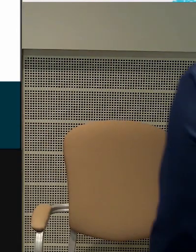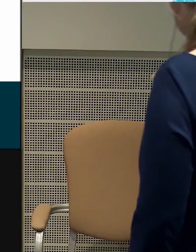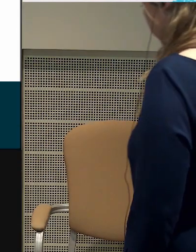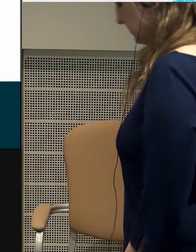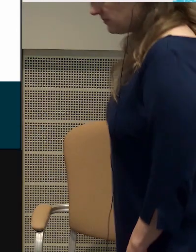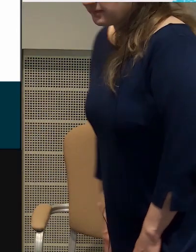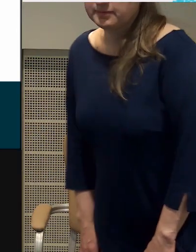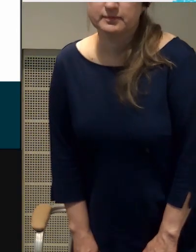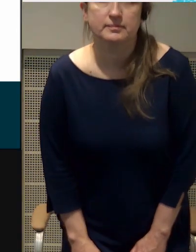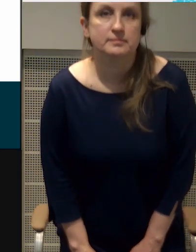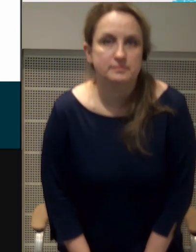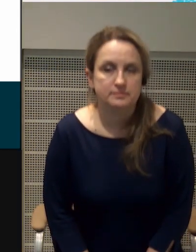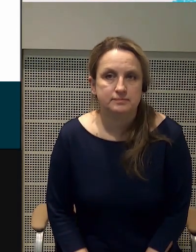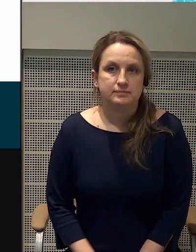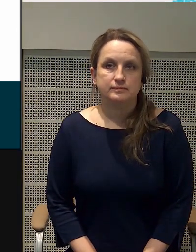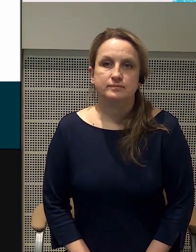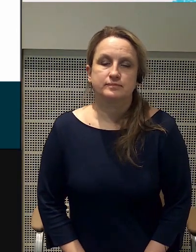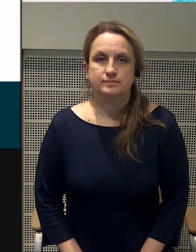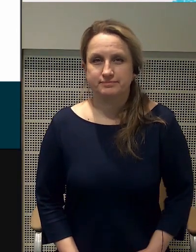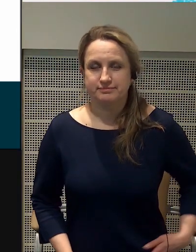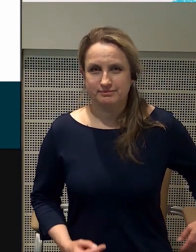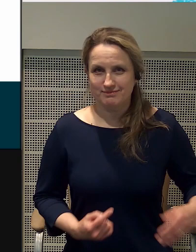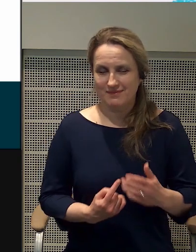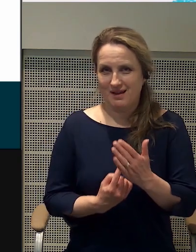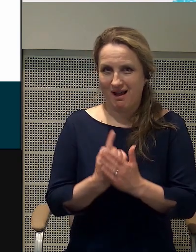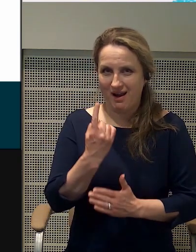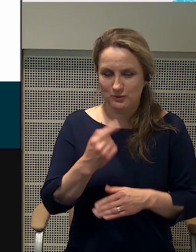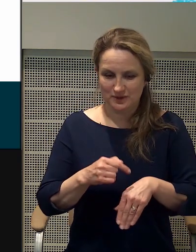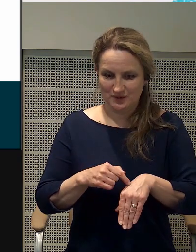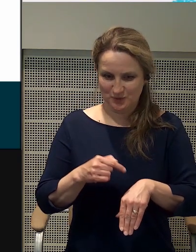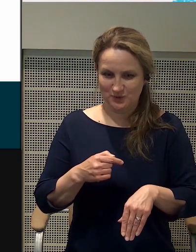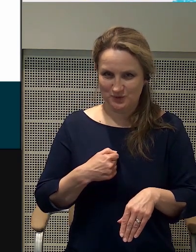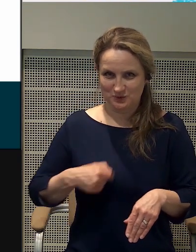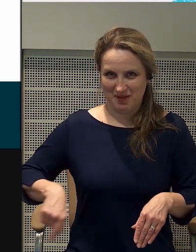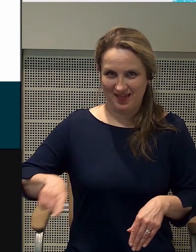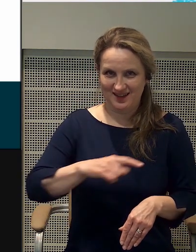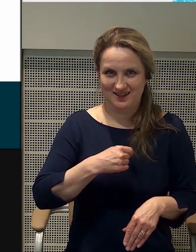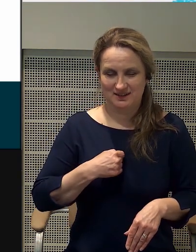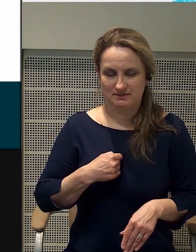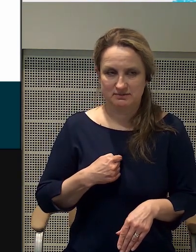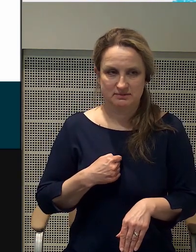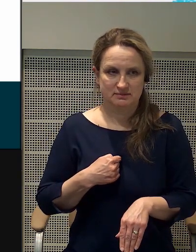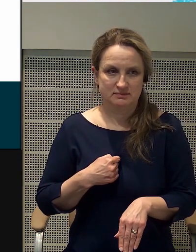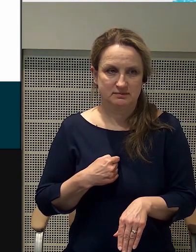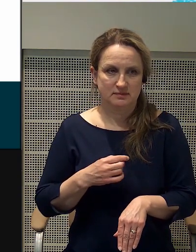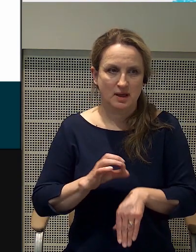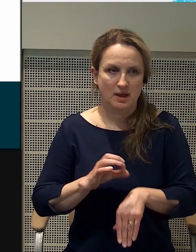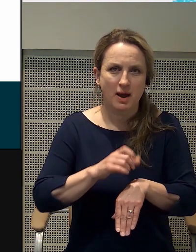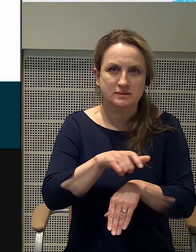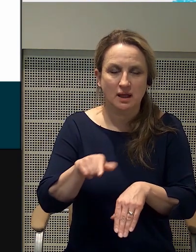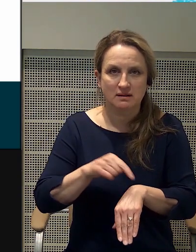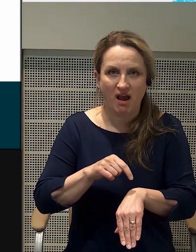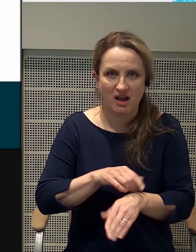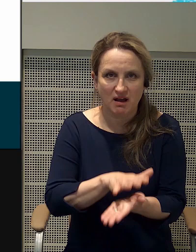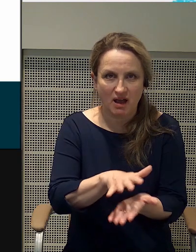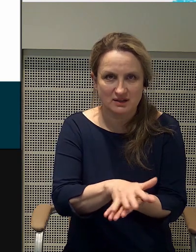does improve outcomes of patients. You have a different conversation with patients. And interestingly, it does not increase duration